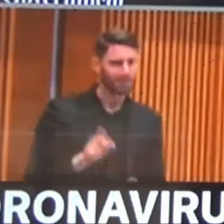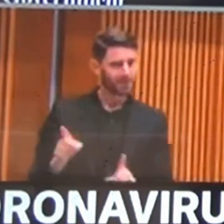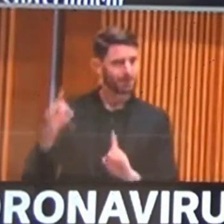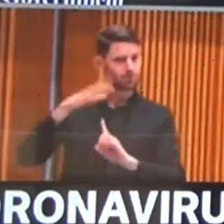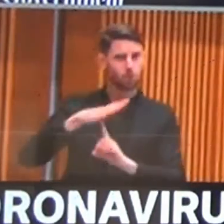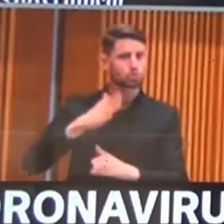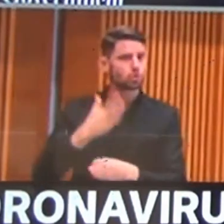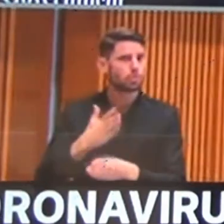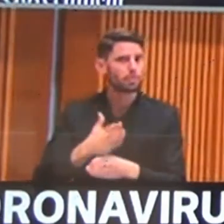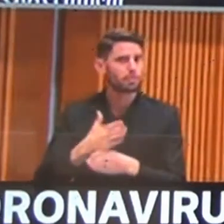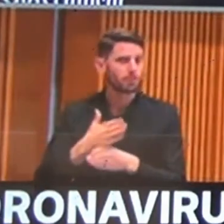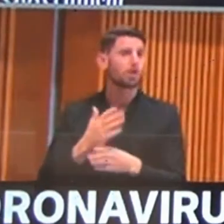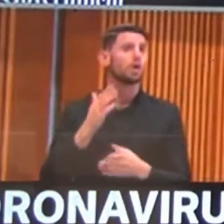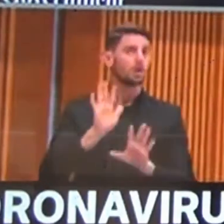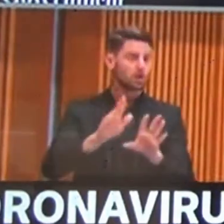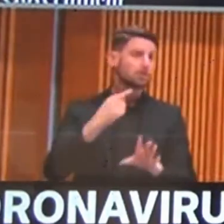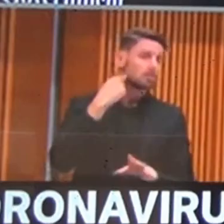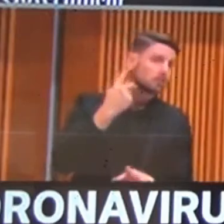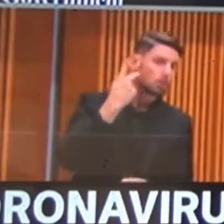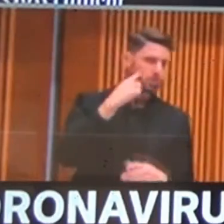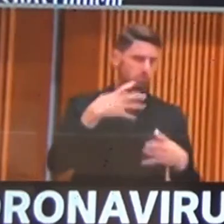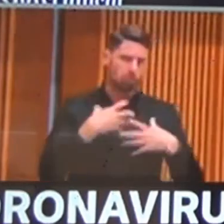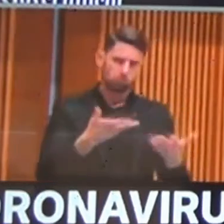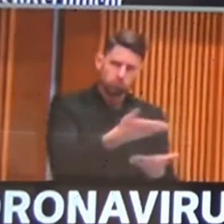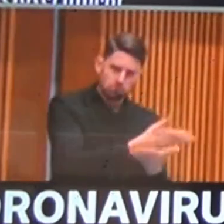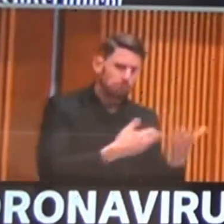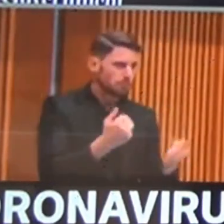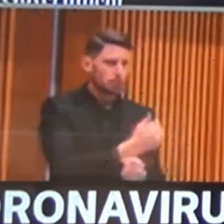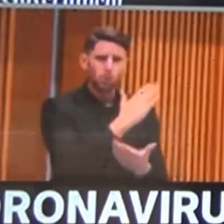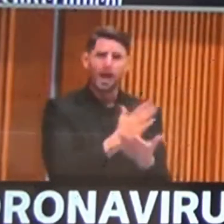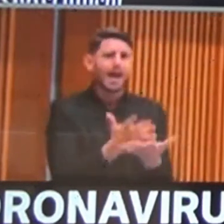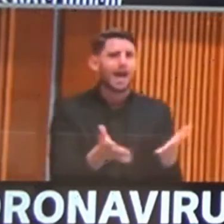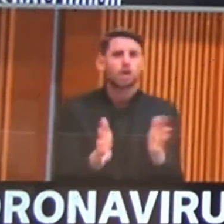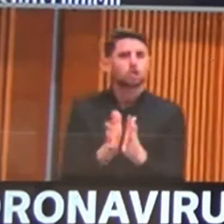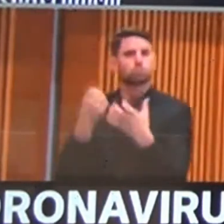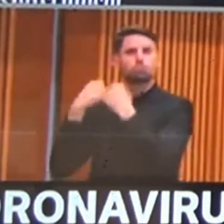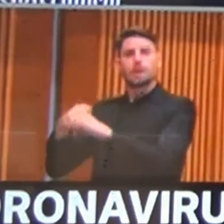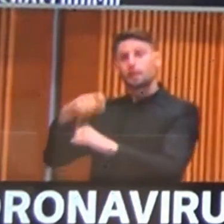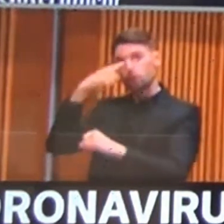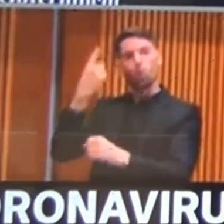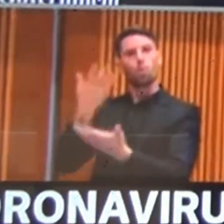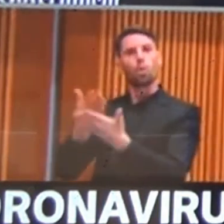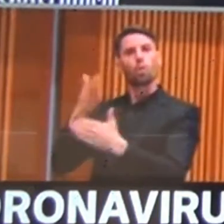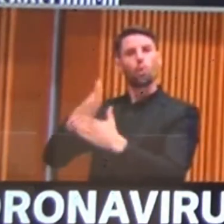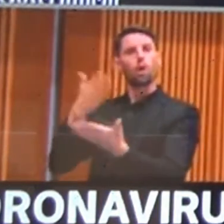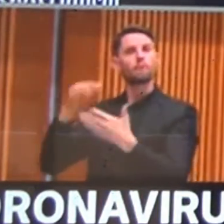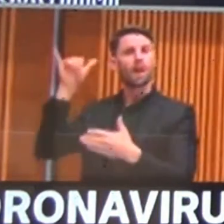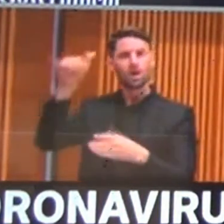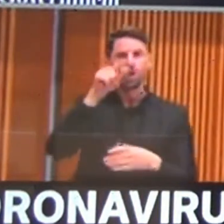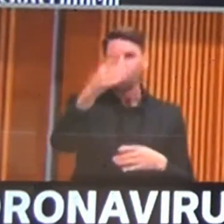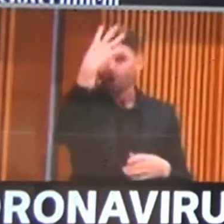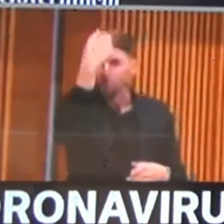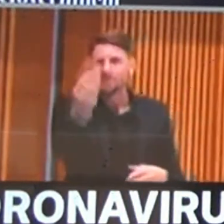today and tomorrow at a number of issues, but including making sure that we protect that flight crew. So our focus is on